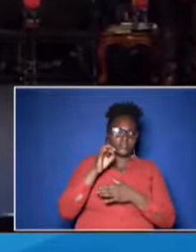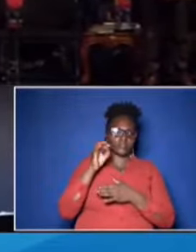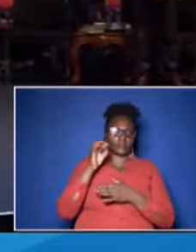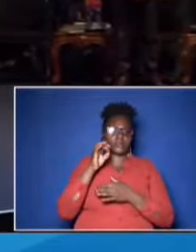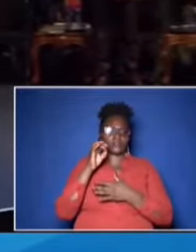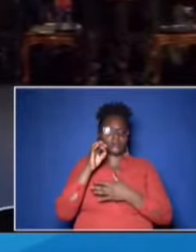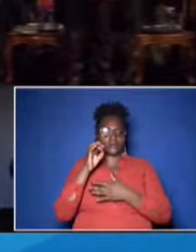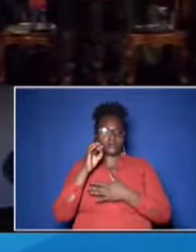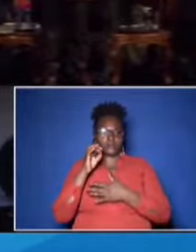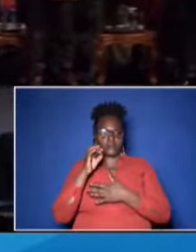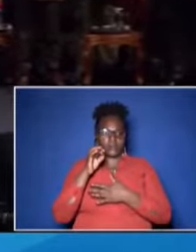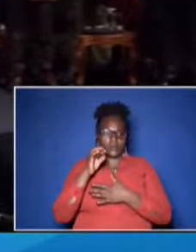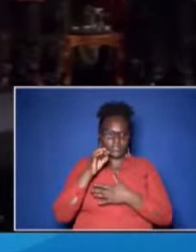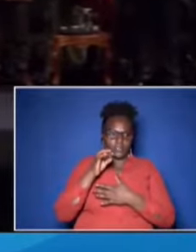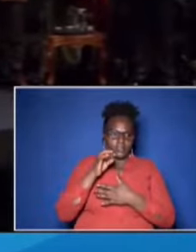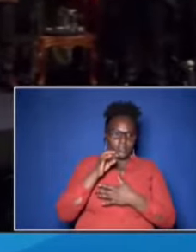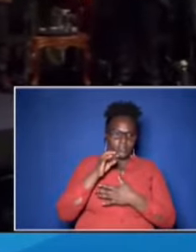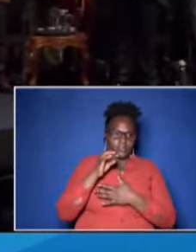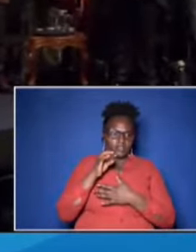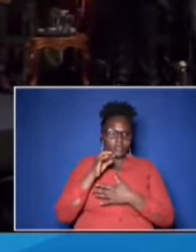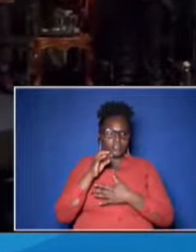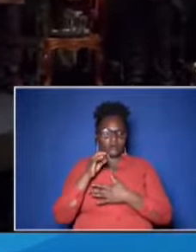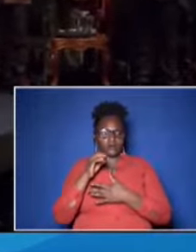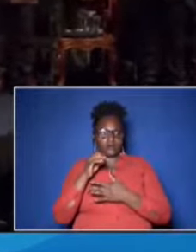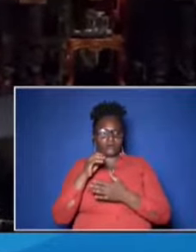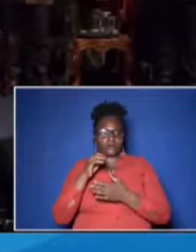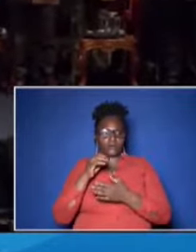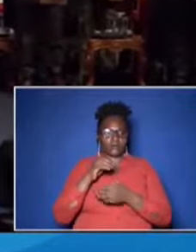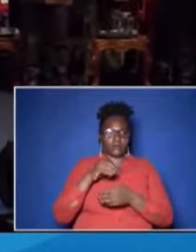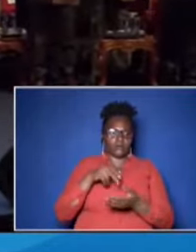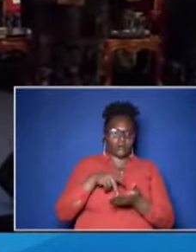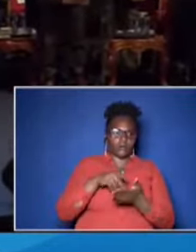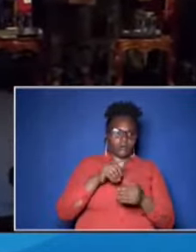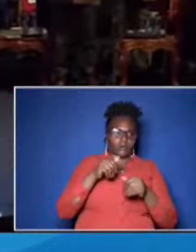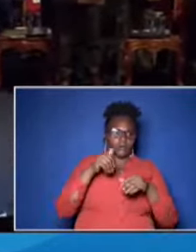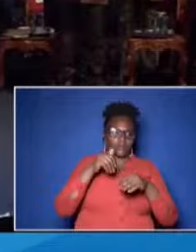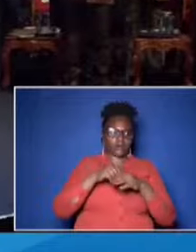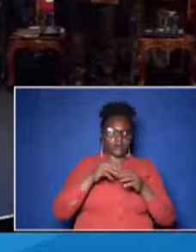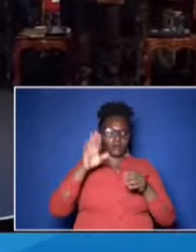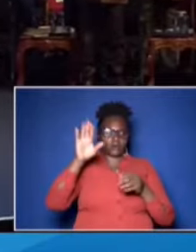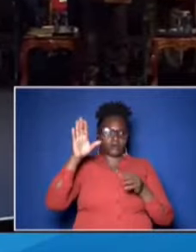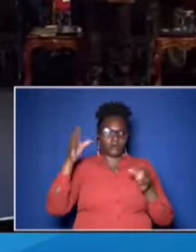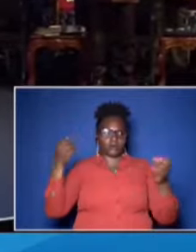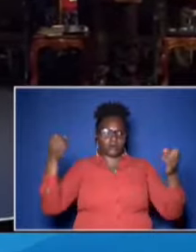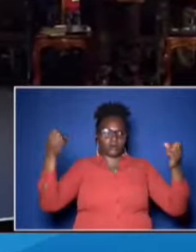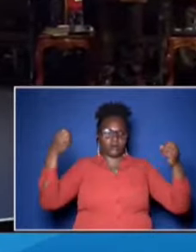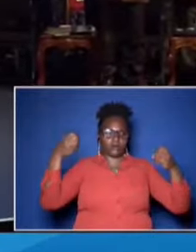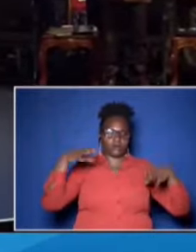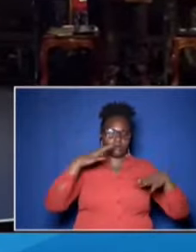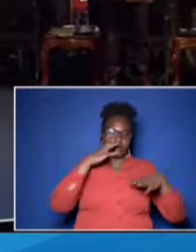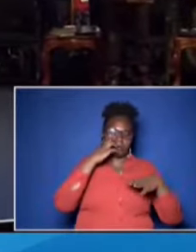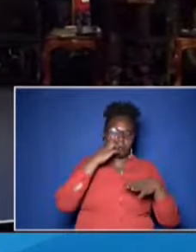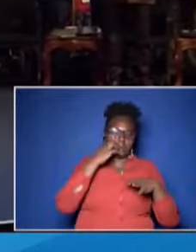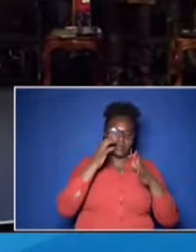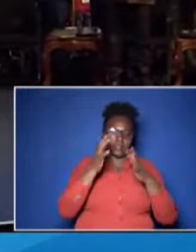spirit Walking In Your Love